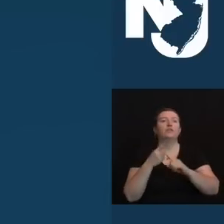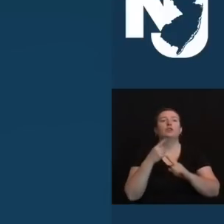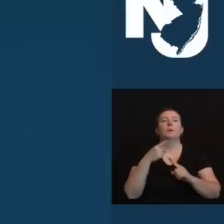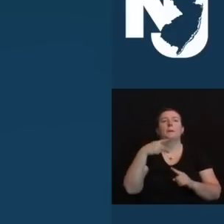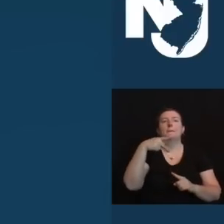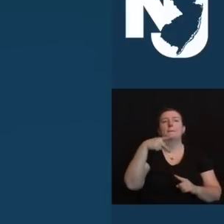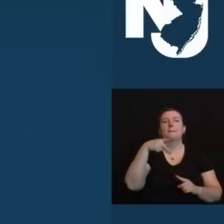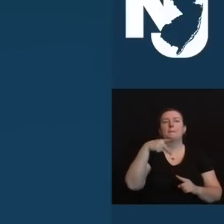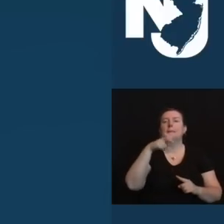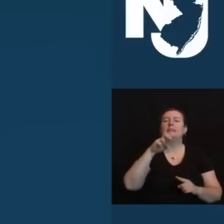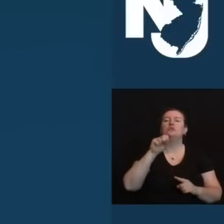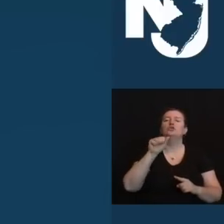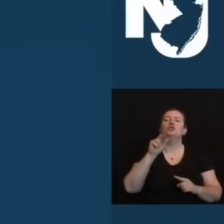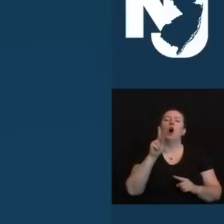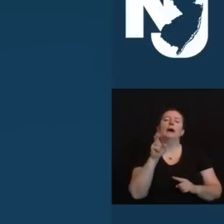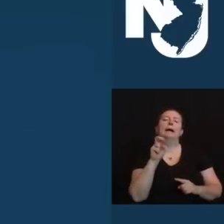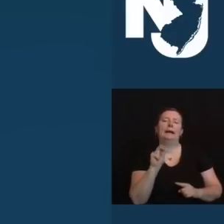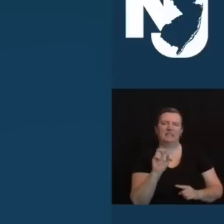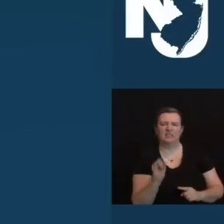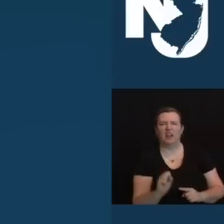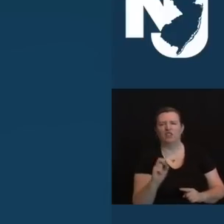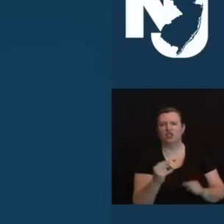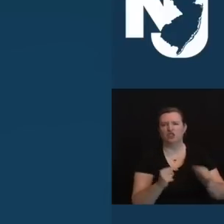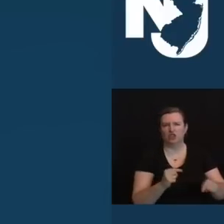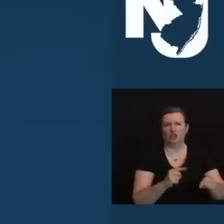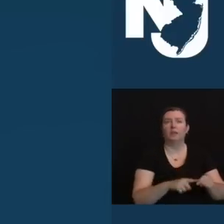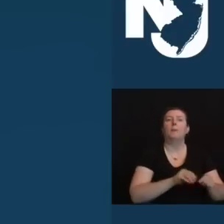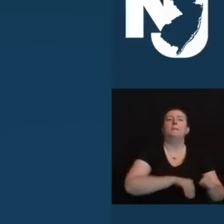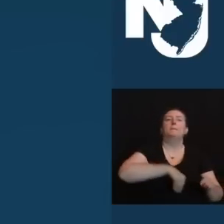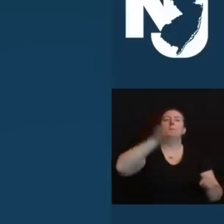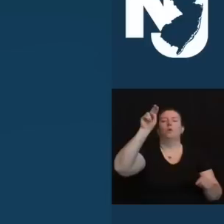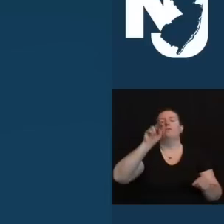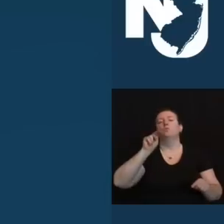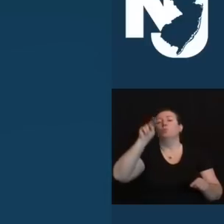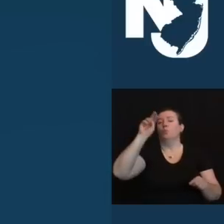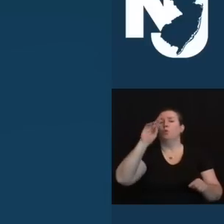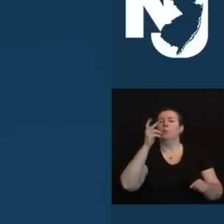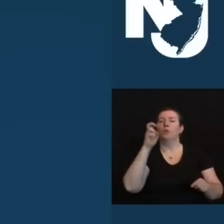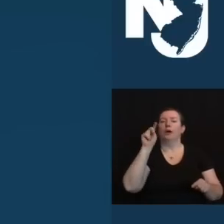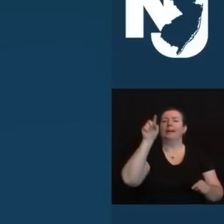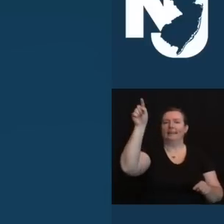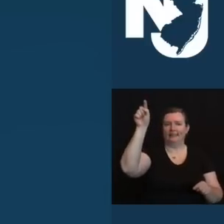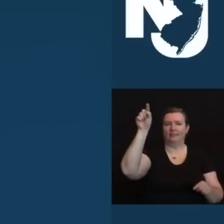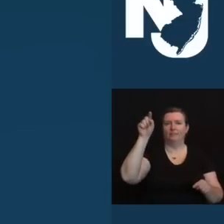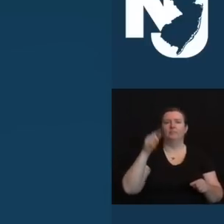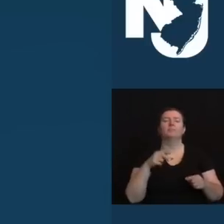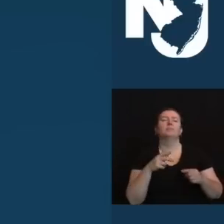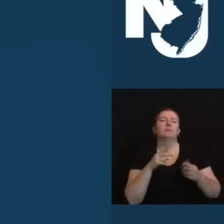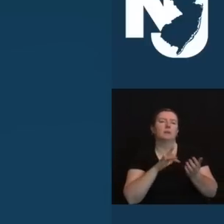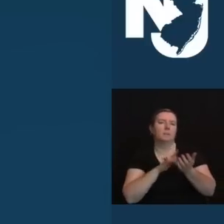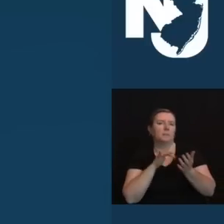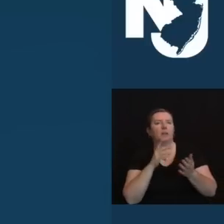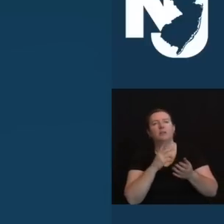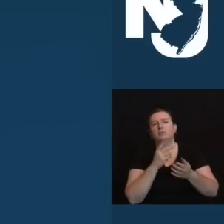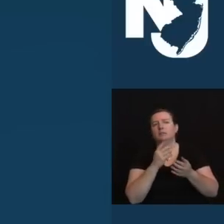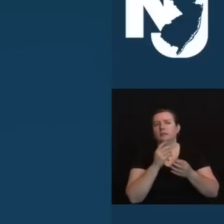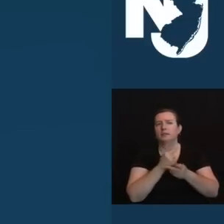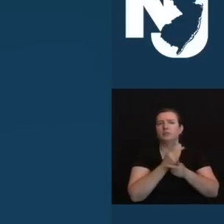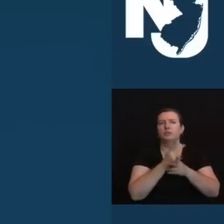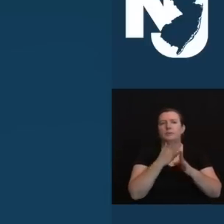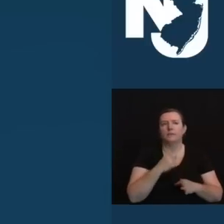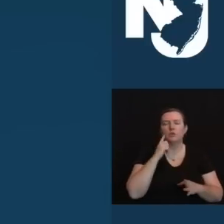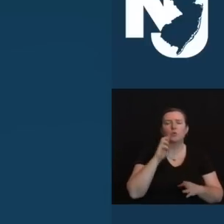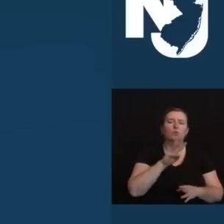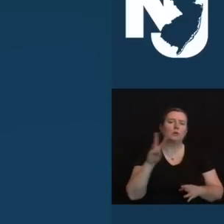settling in North Bergen. Mary was a bookkeeper and administrative assistant at the corporate offices of the Western Union